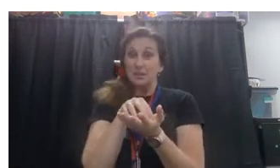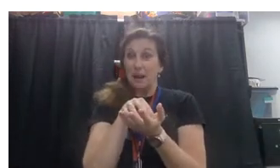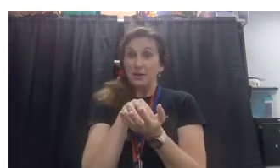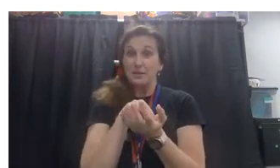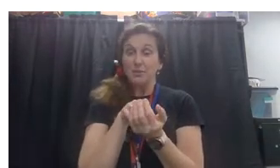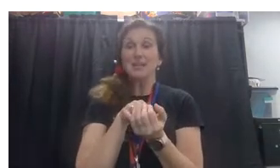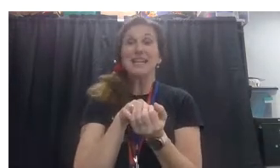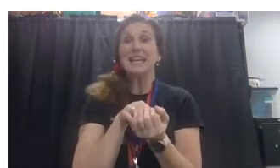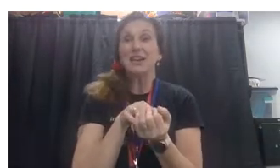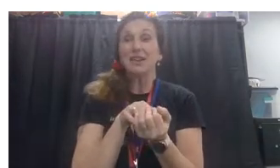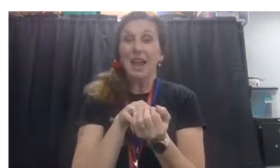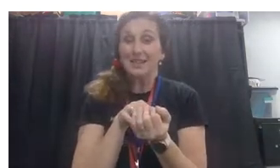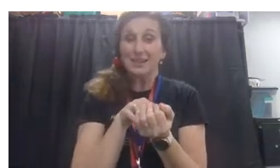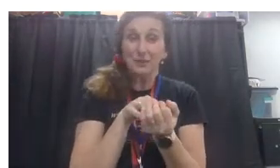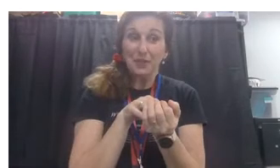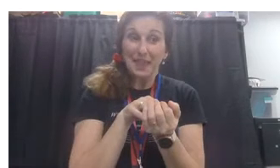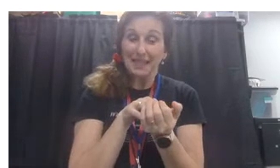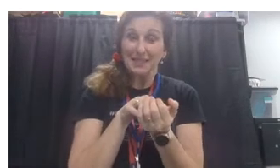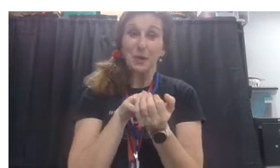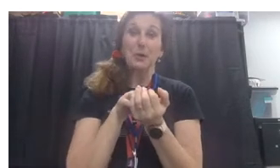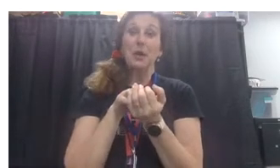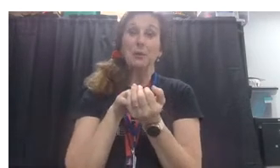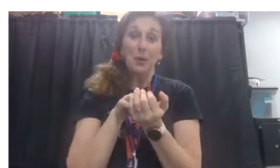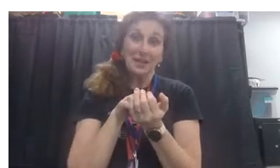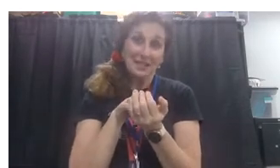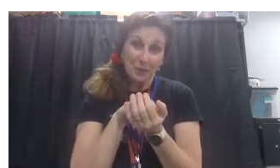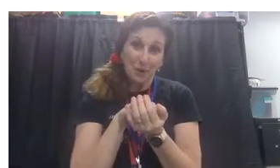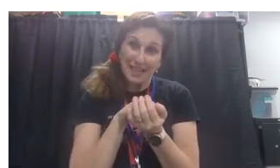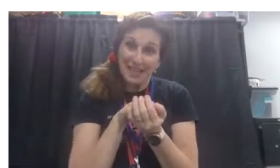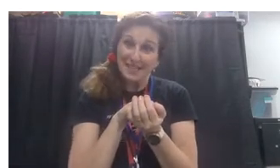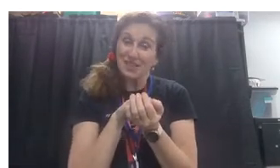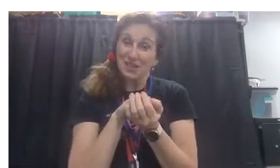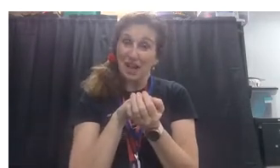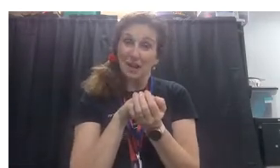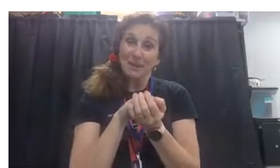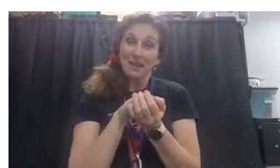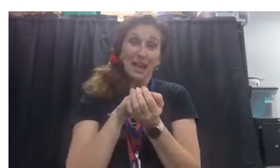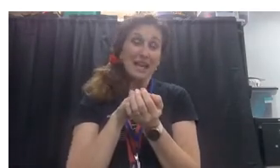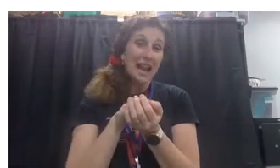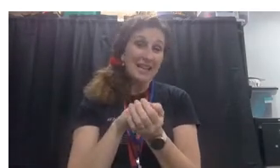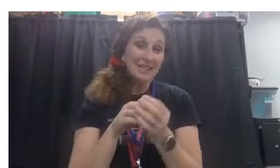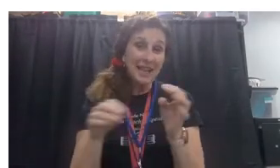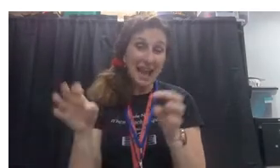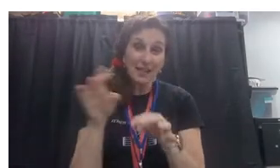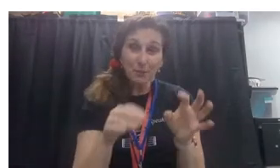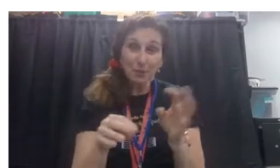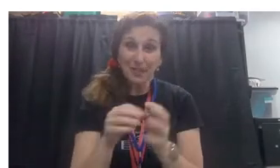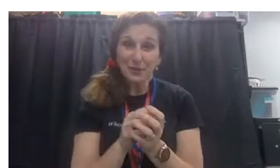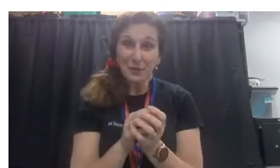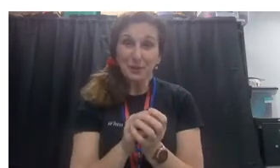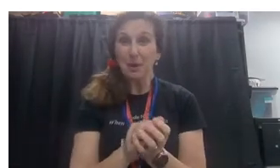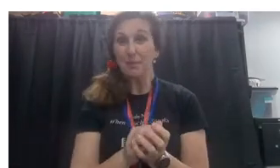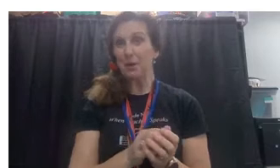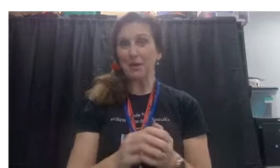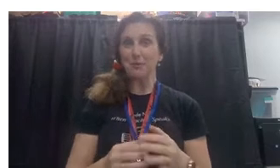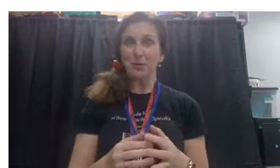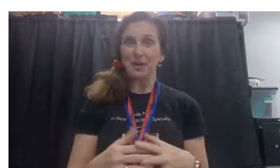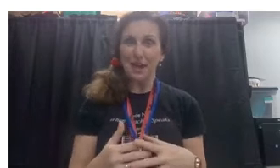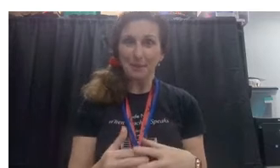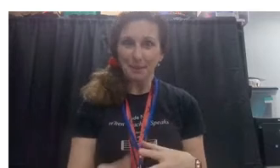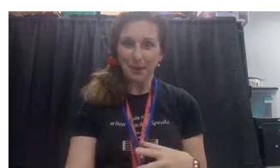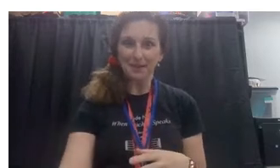And our spider is going to eat lots of different things. So we're going to see what he eats each time. And as he adds more things to his web, he'll